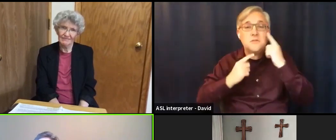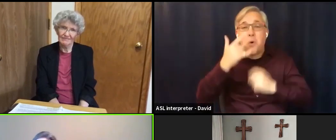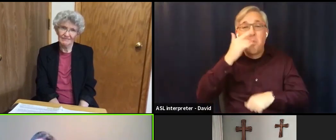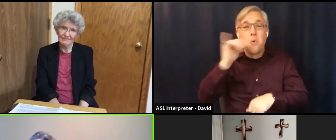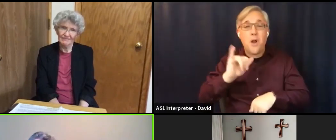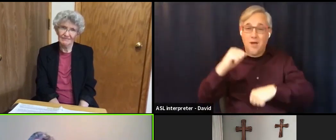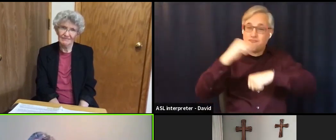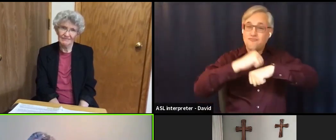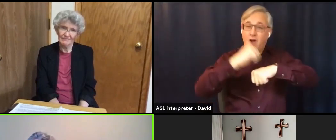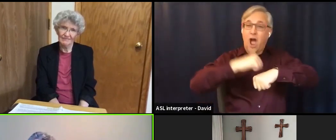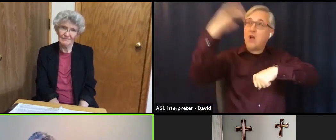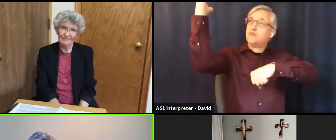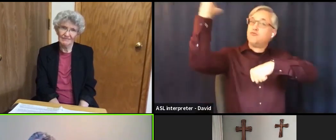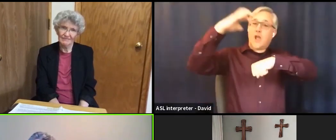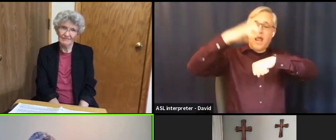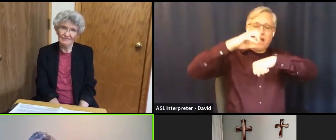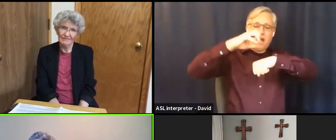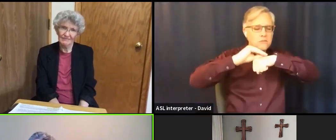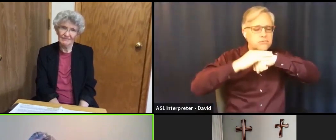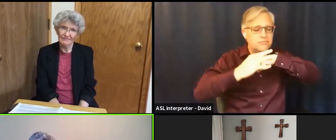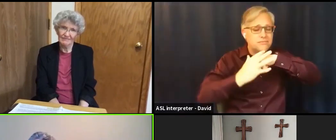running down on a rock.